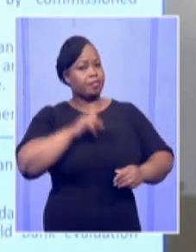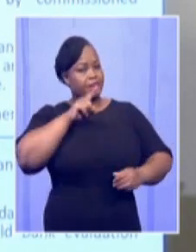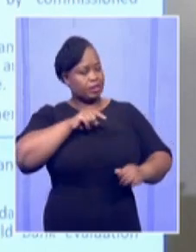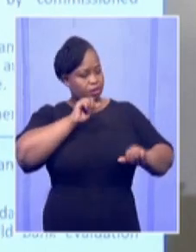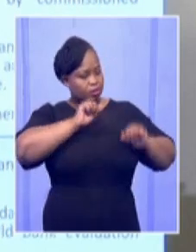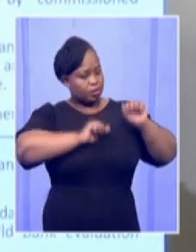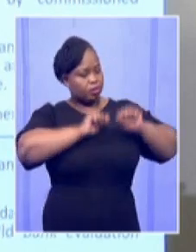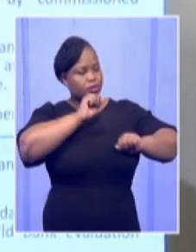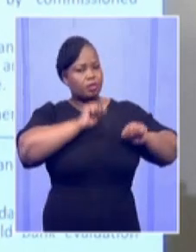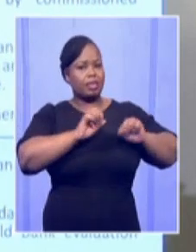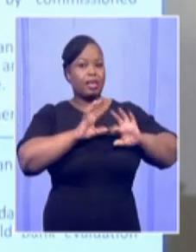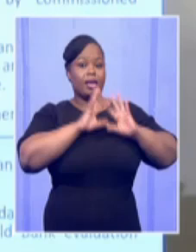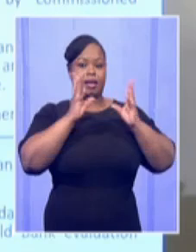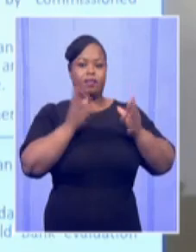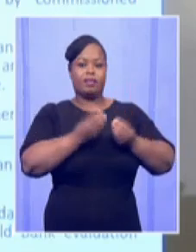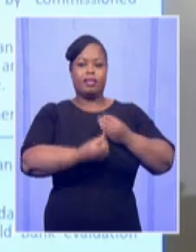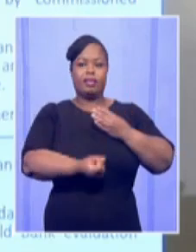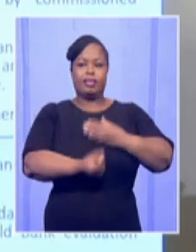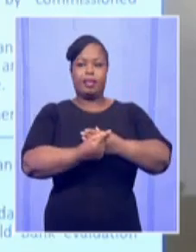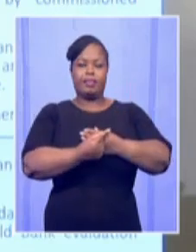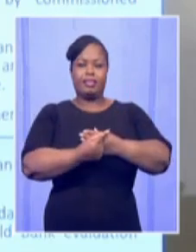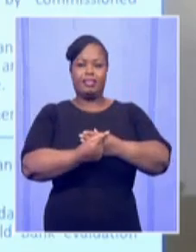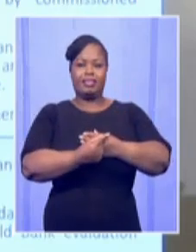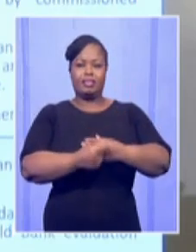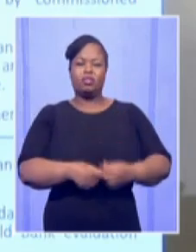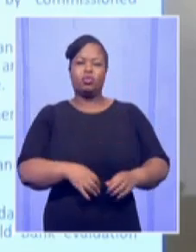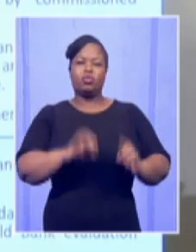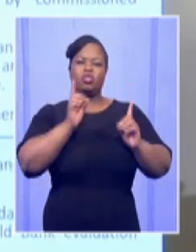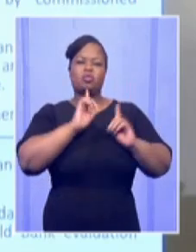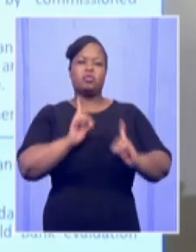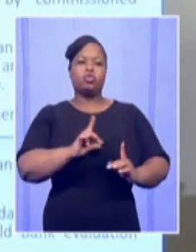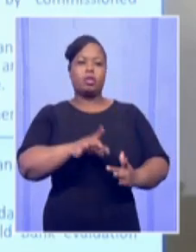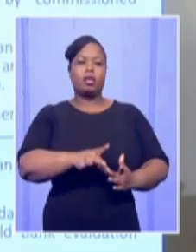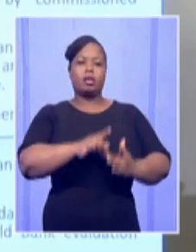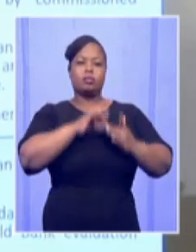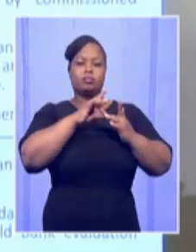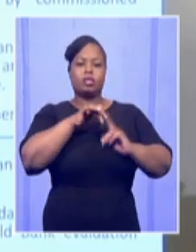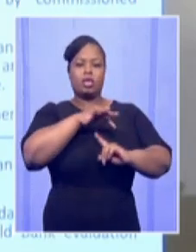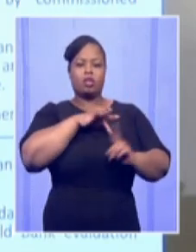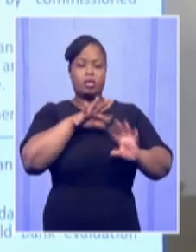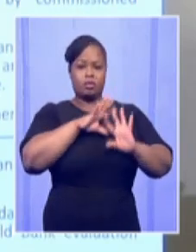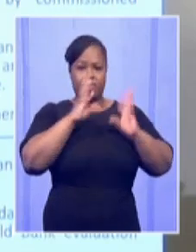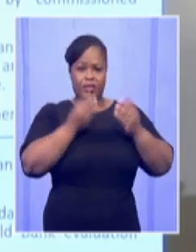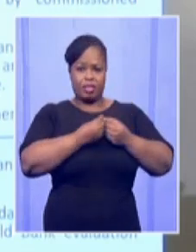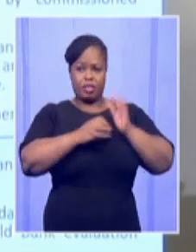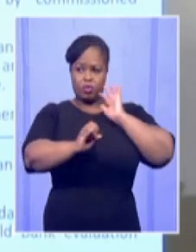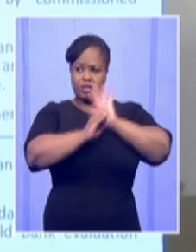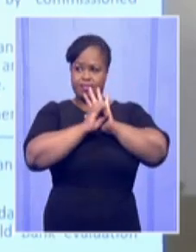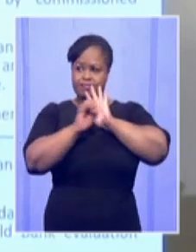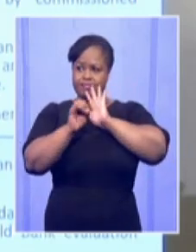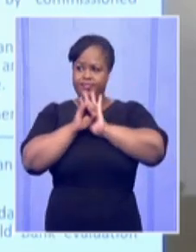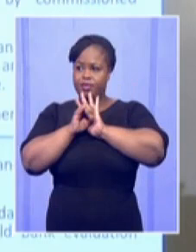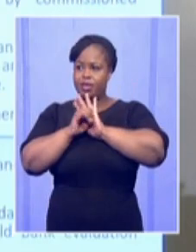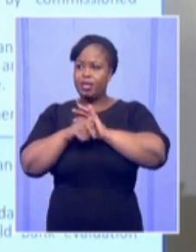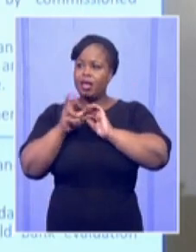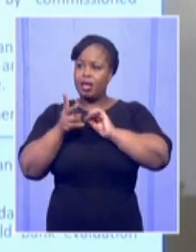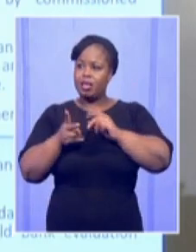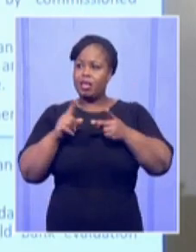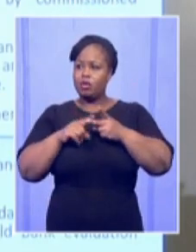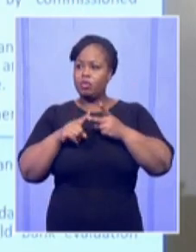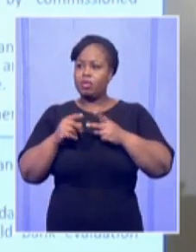in the spaces of specialized areas or themes that we've identified. And the report also drew from a wide